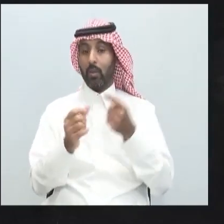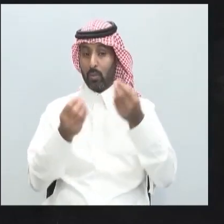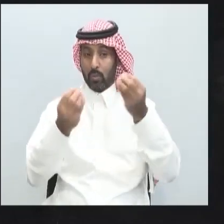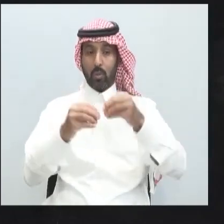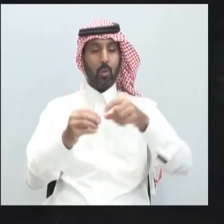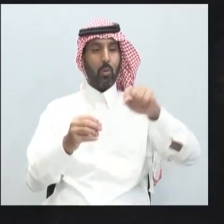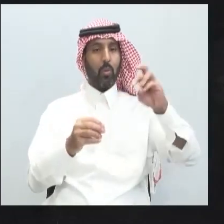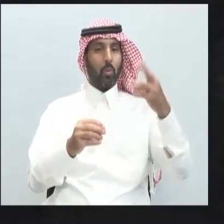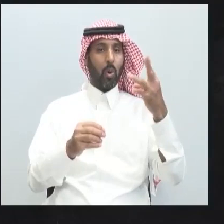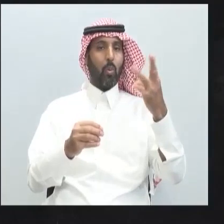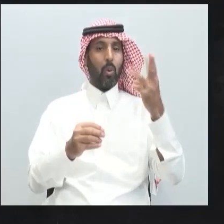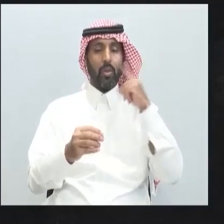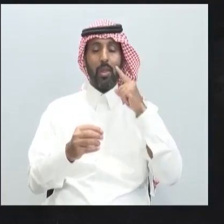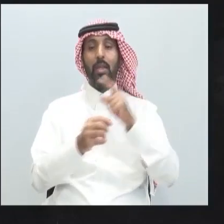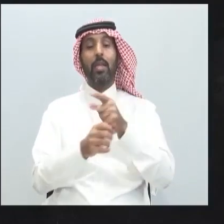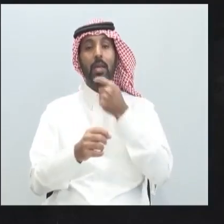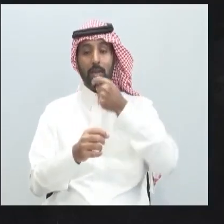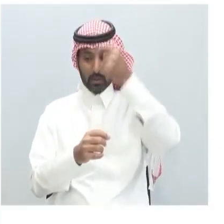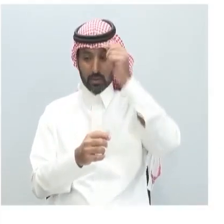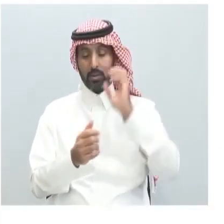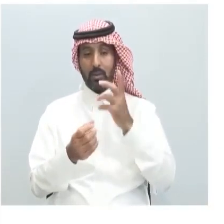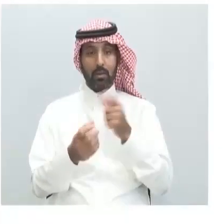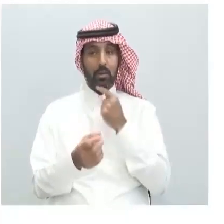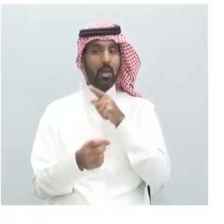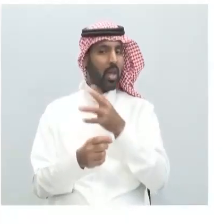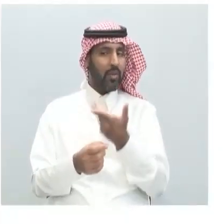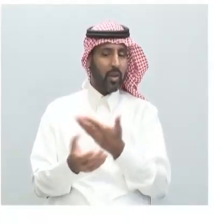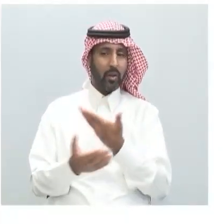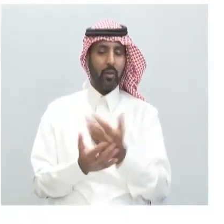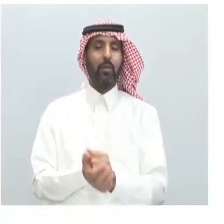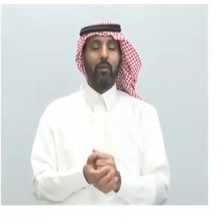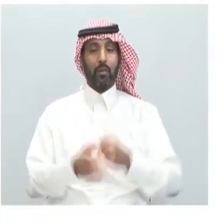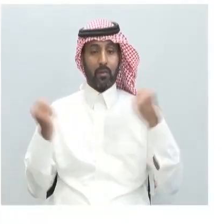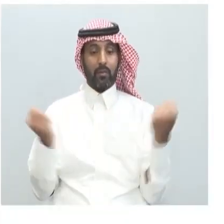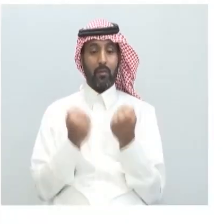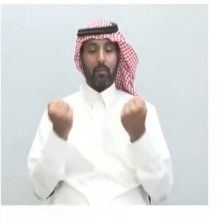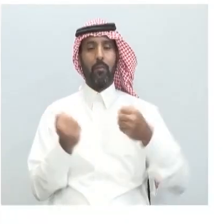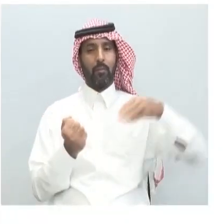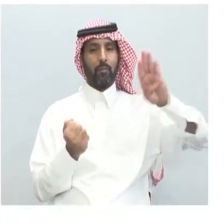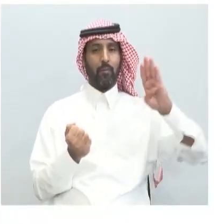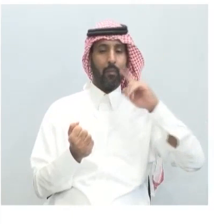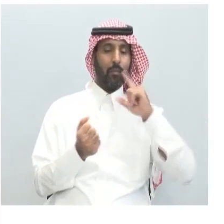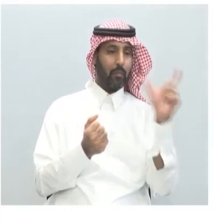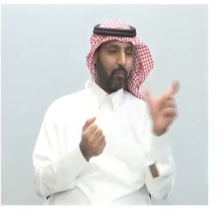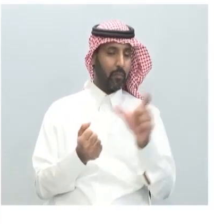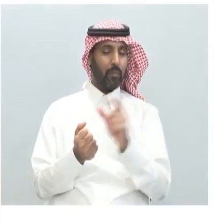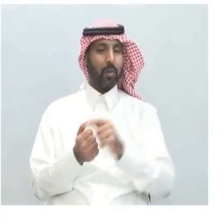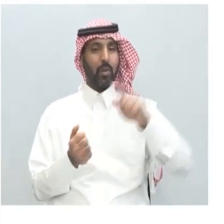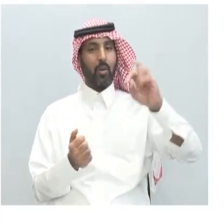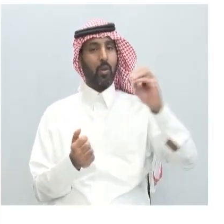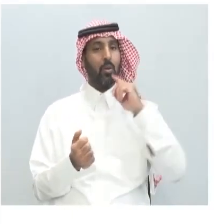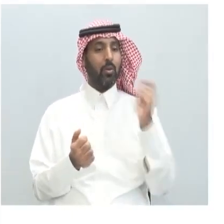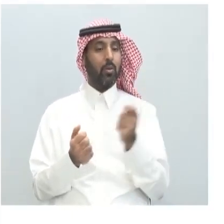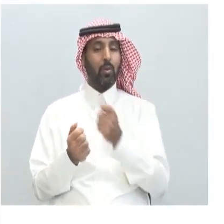three adjectives to describe something. Exercise B here, use the words to write